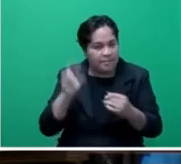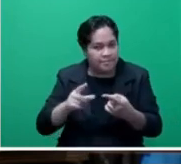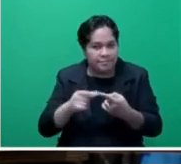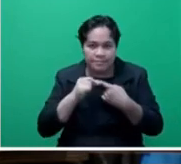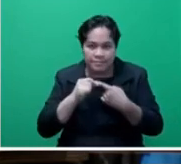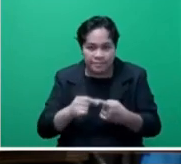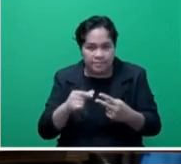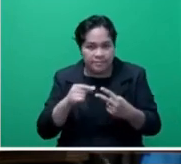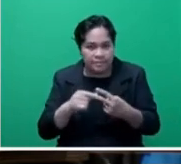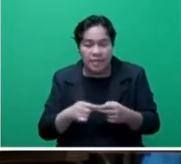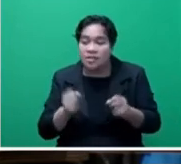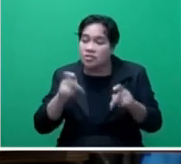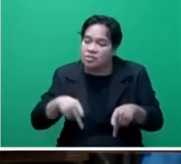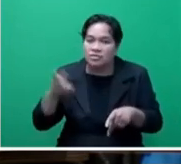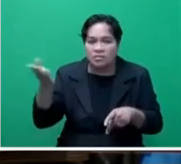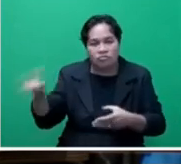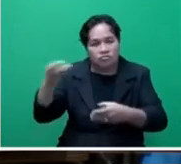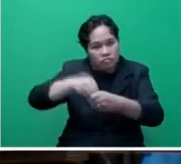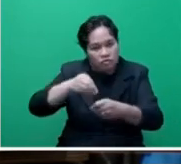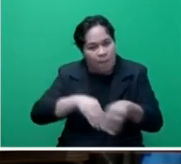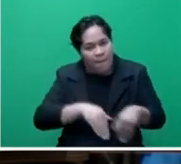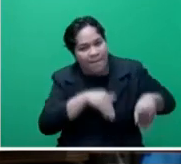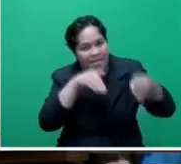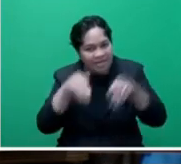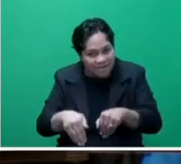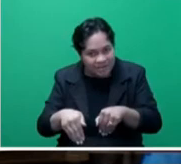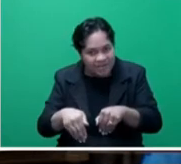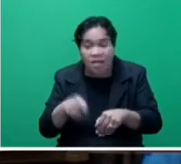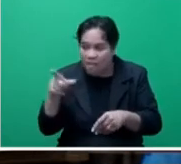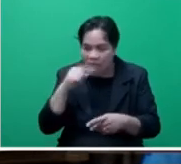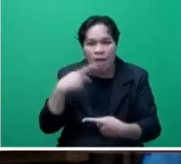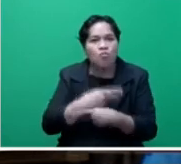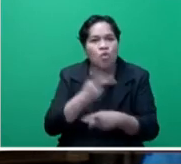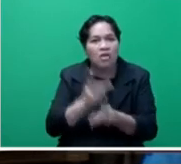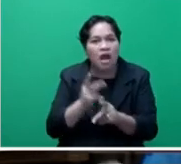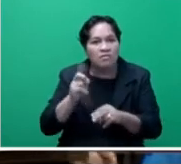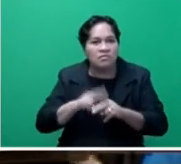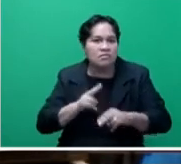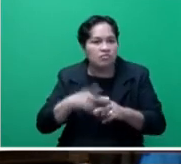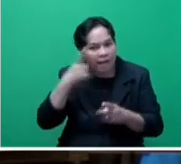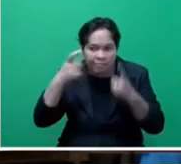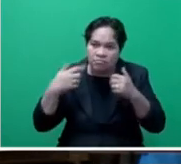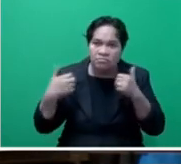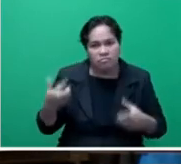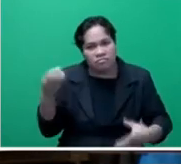a chance to actively participate as economically productive Fijians. Mr. Speaker,